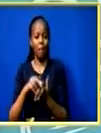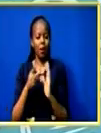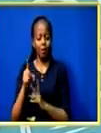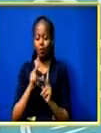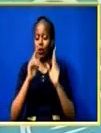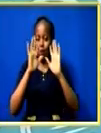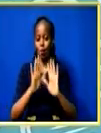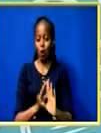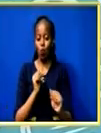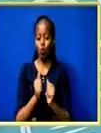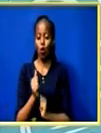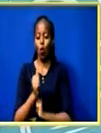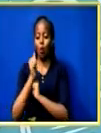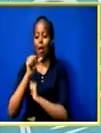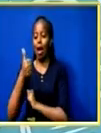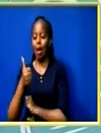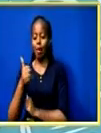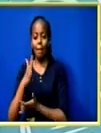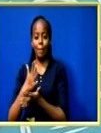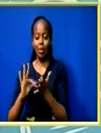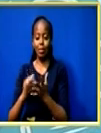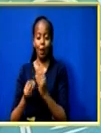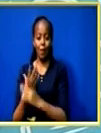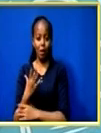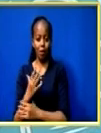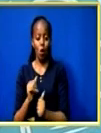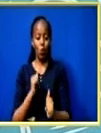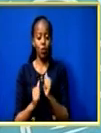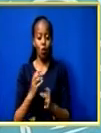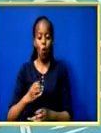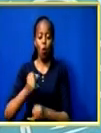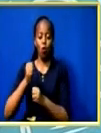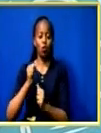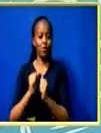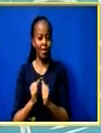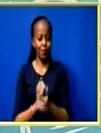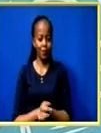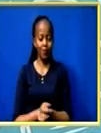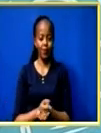important. It holds other parts of the plant. Okay. The parts that it holds most is the